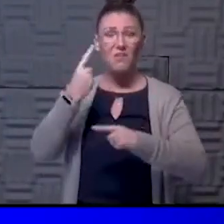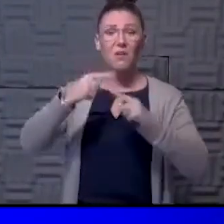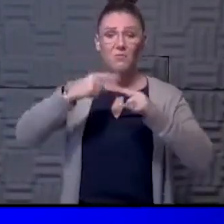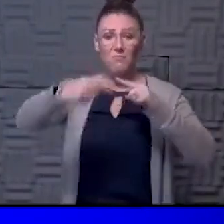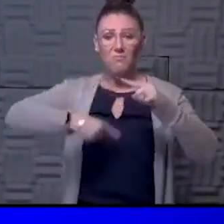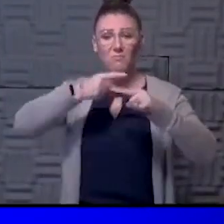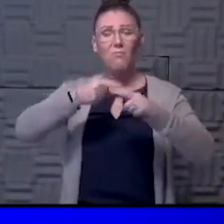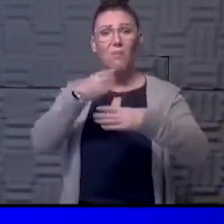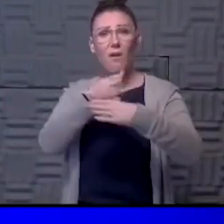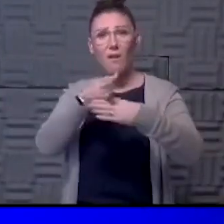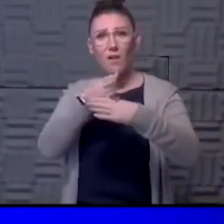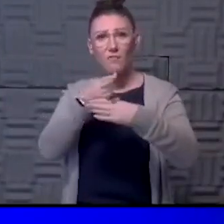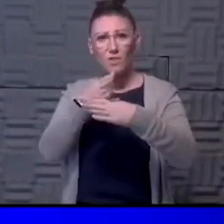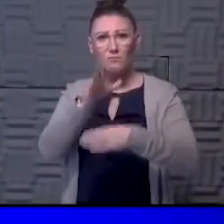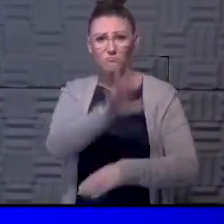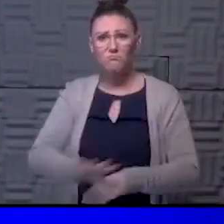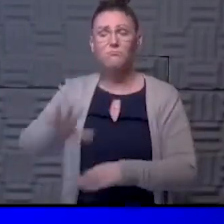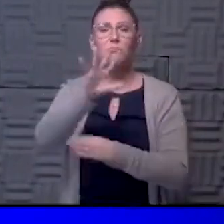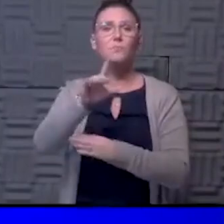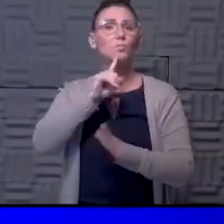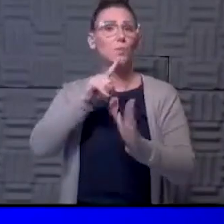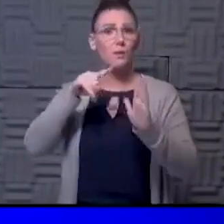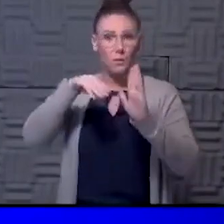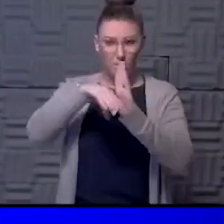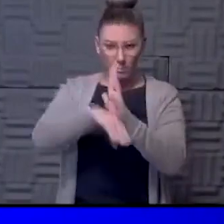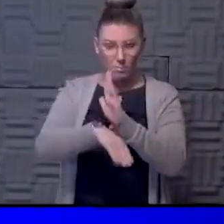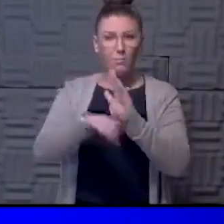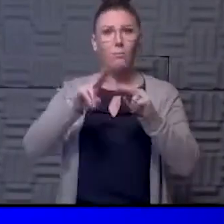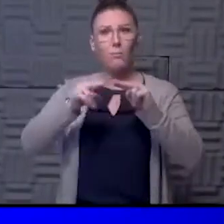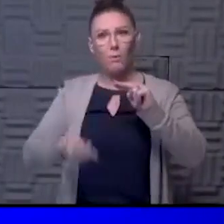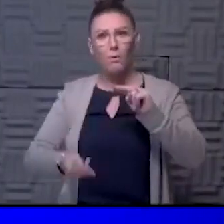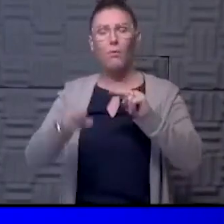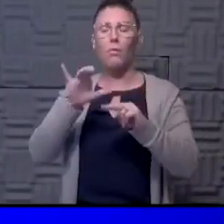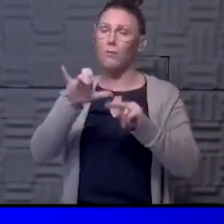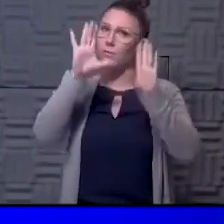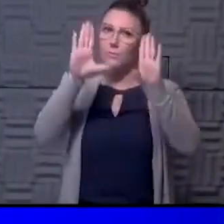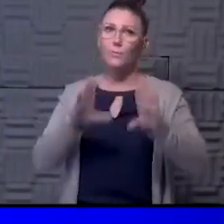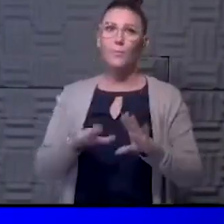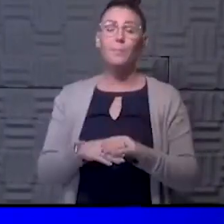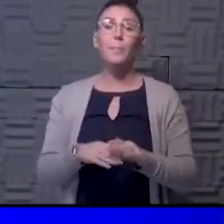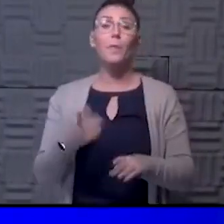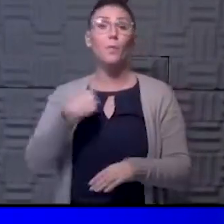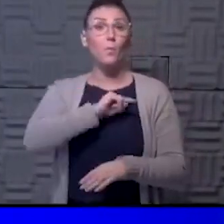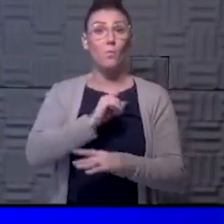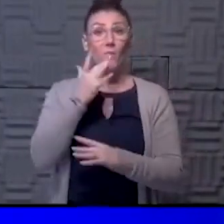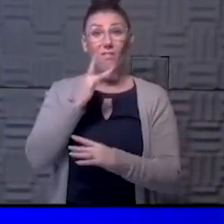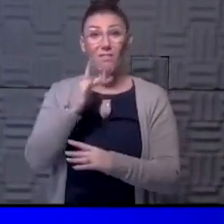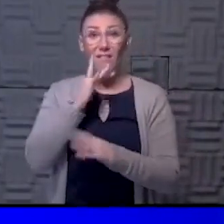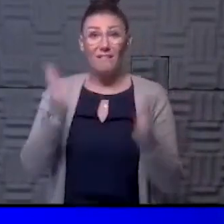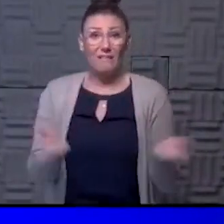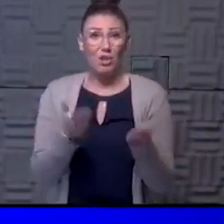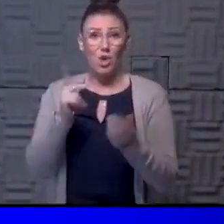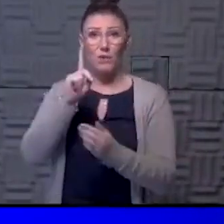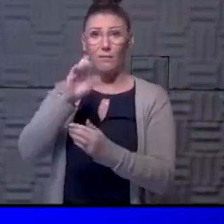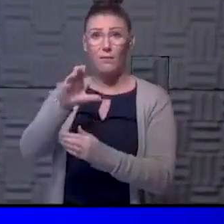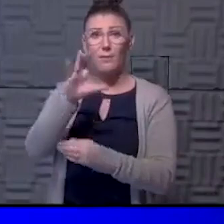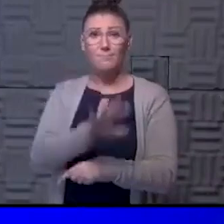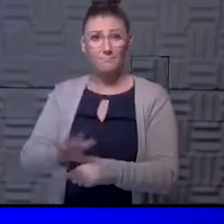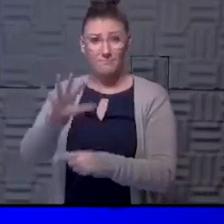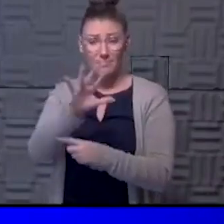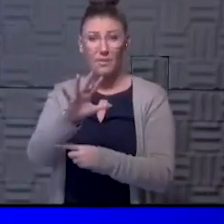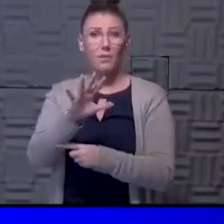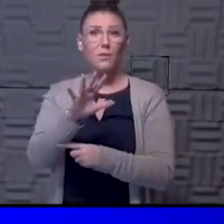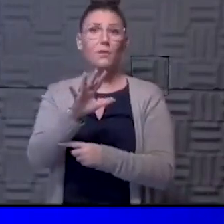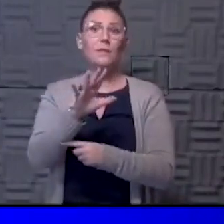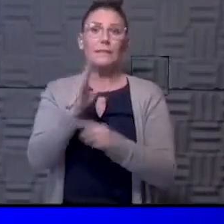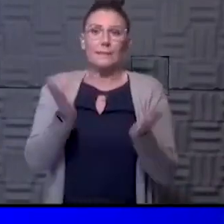the Kansas City area has really been going down, which is a great thing. And then, we have been very lucky here in the Kansas City area,